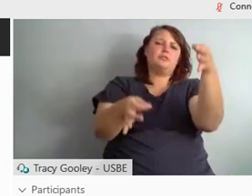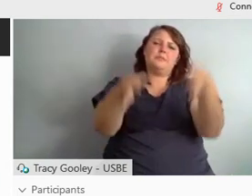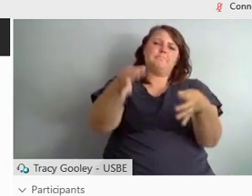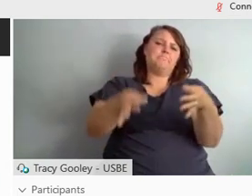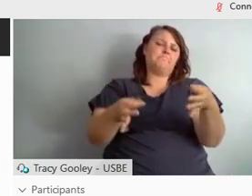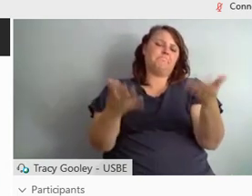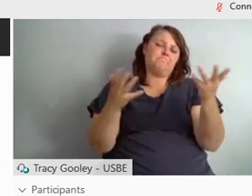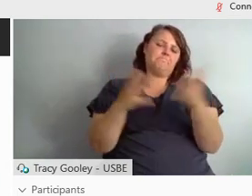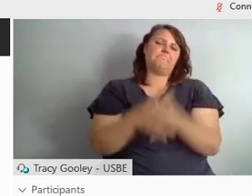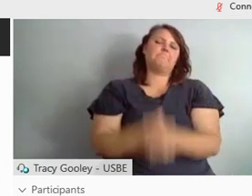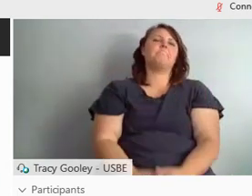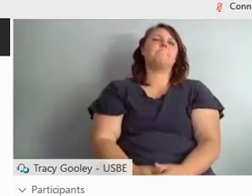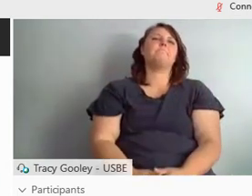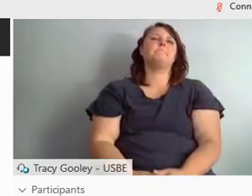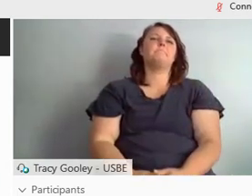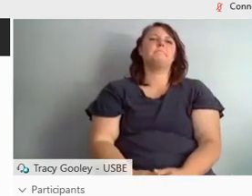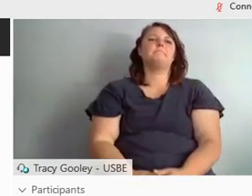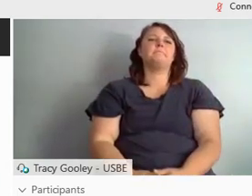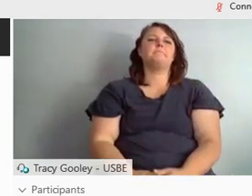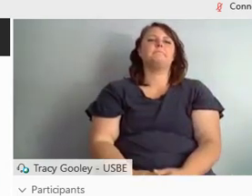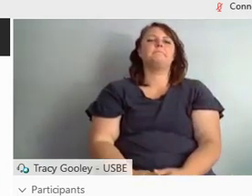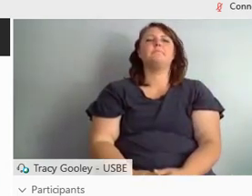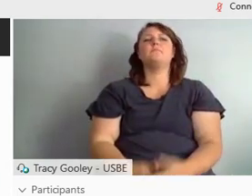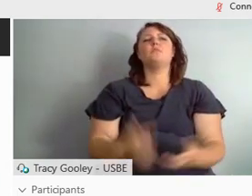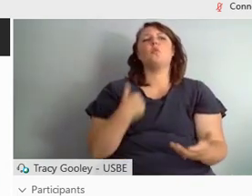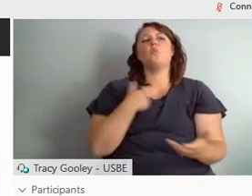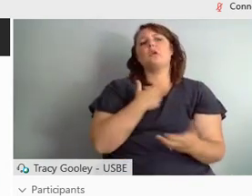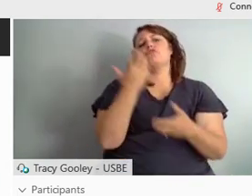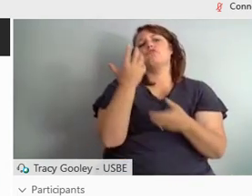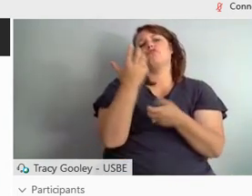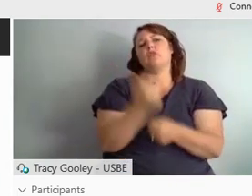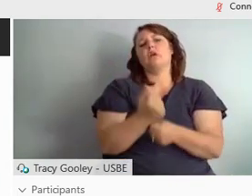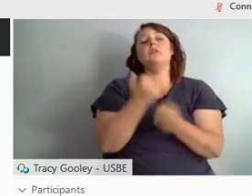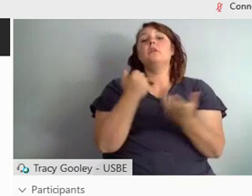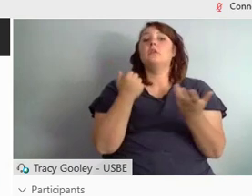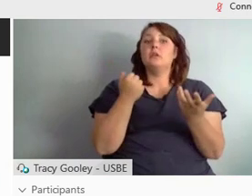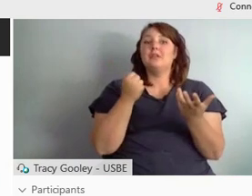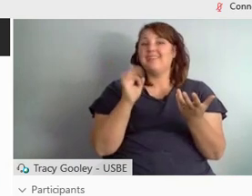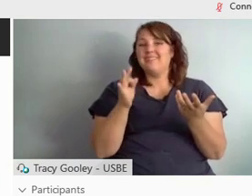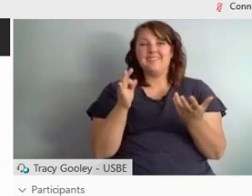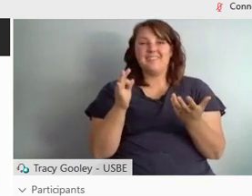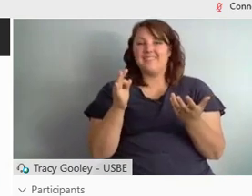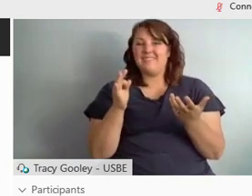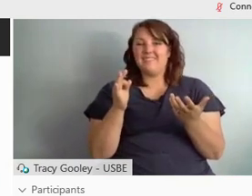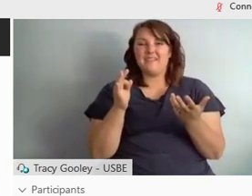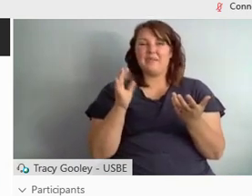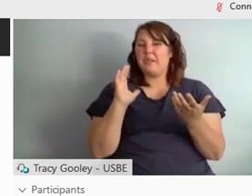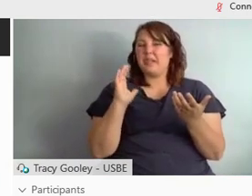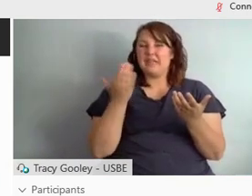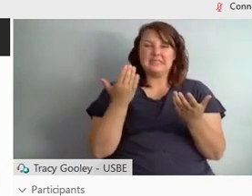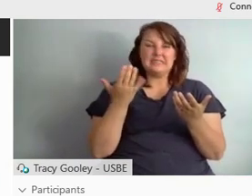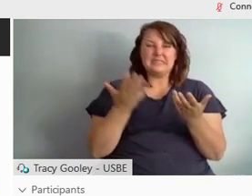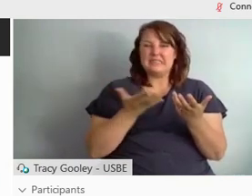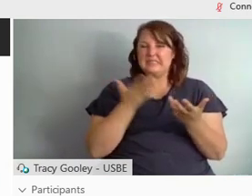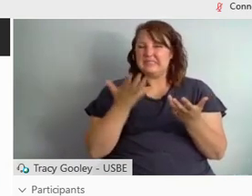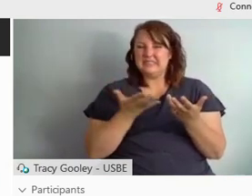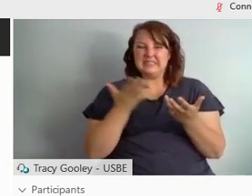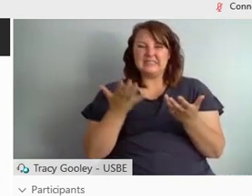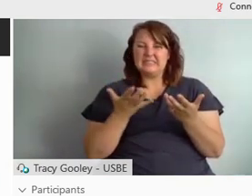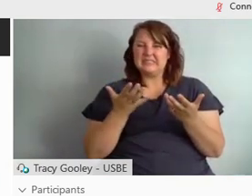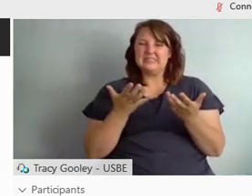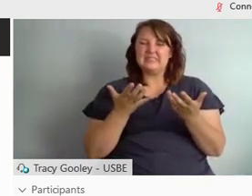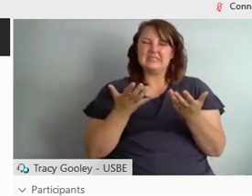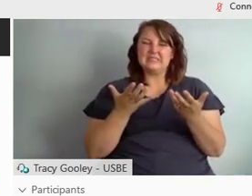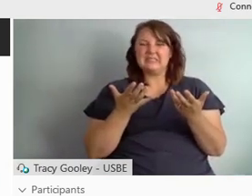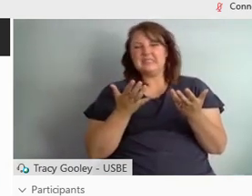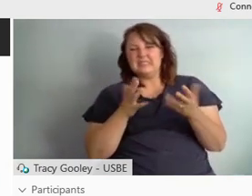item. Best judgment, we trust you. And if anything else, you can see where